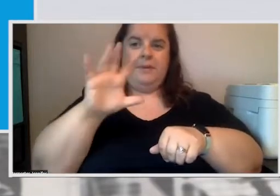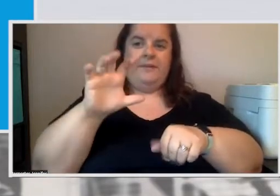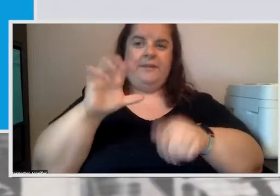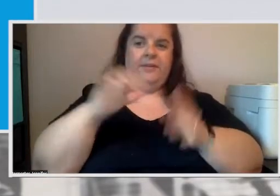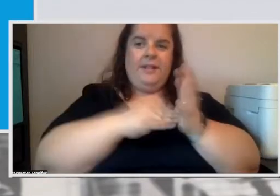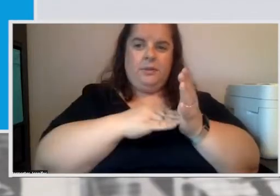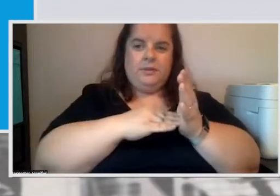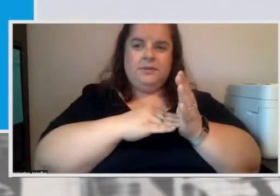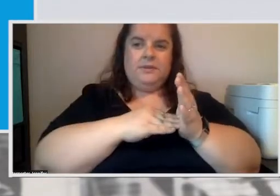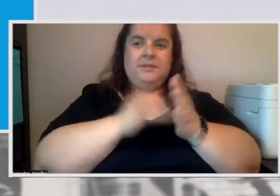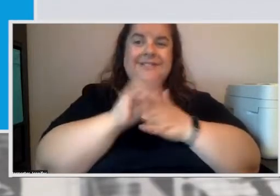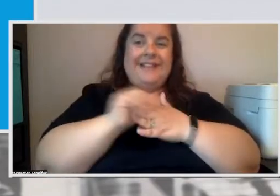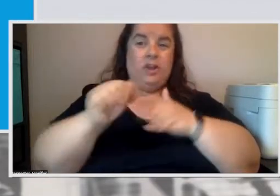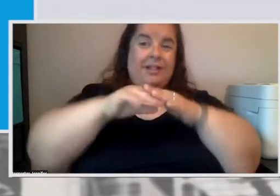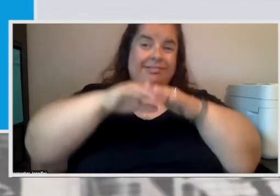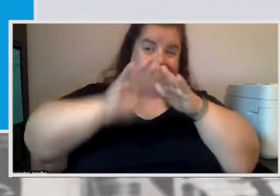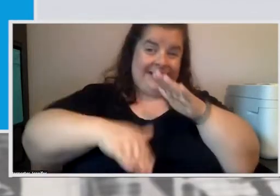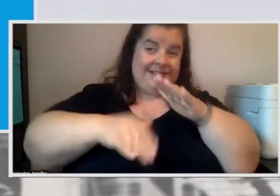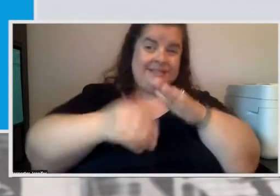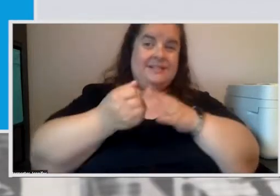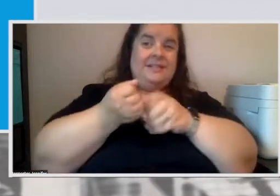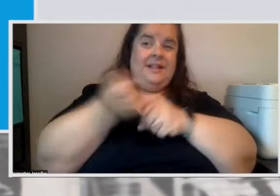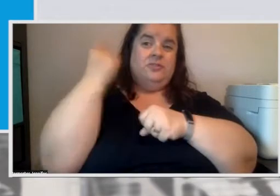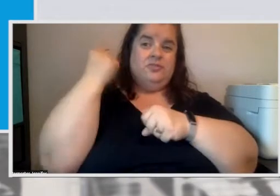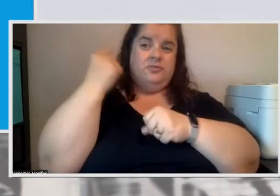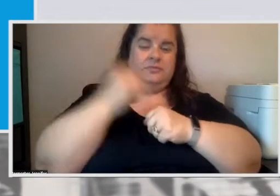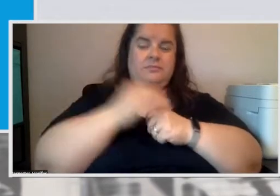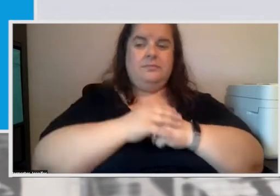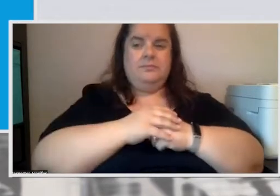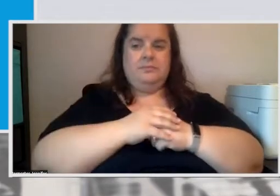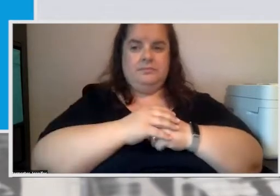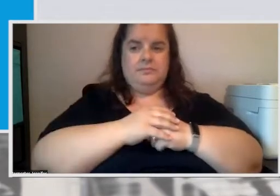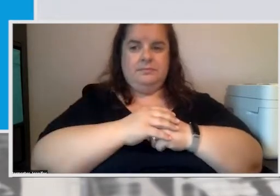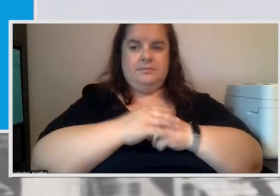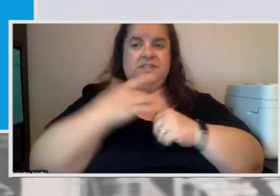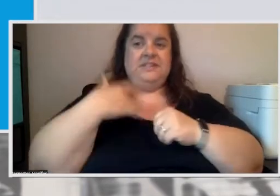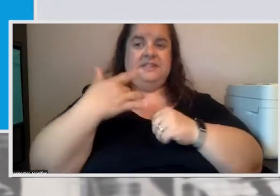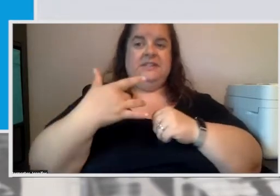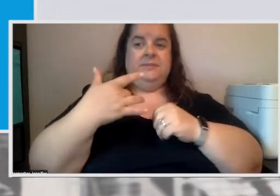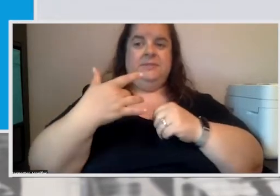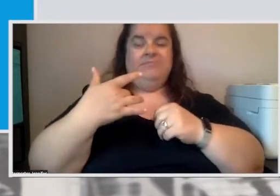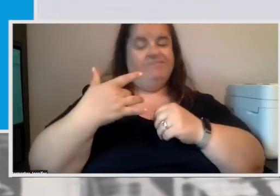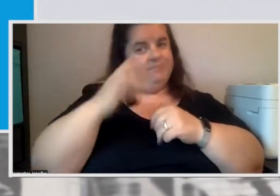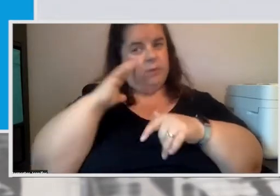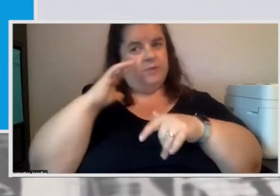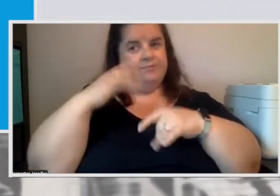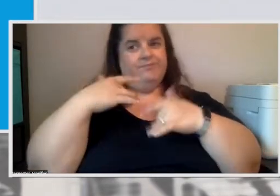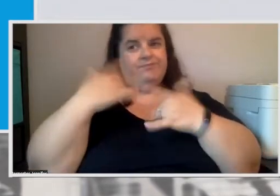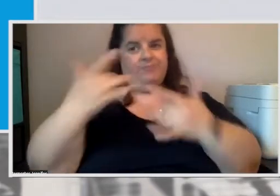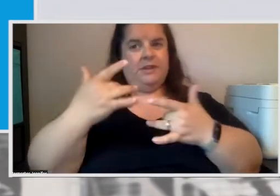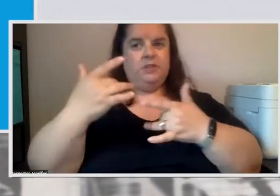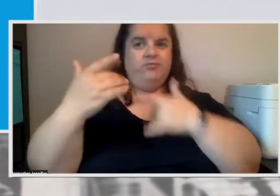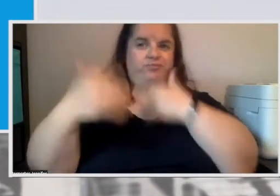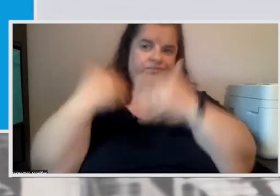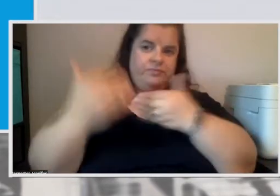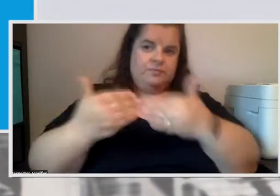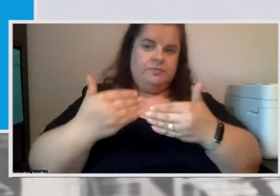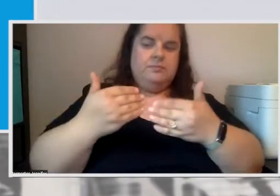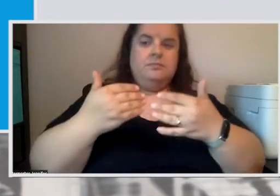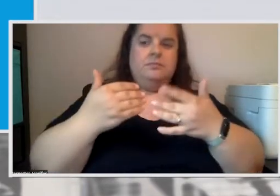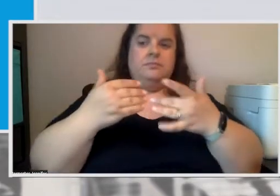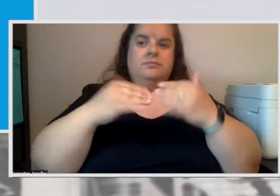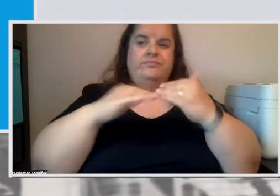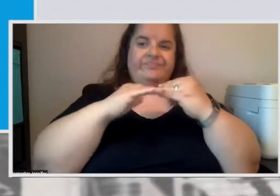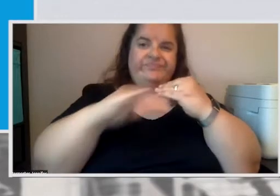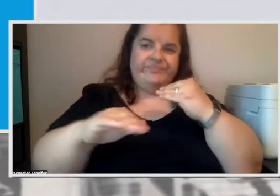$500,000 less than it was last year, right? So it seems like the trend is continuing to, should I say, flatline,